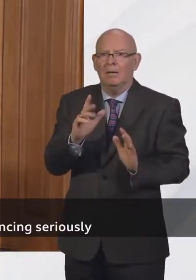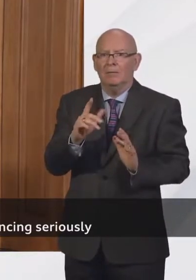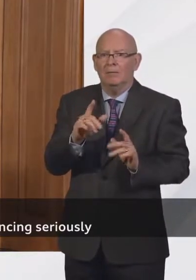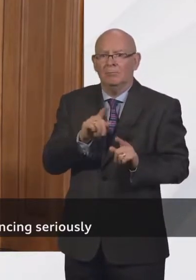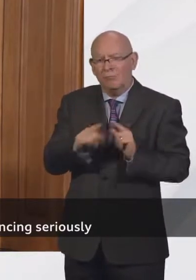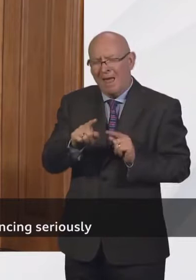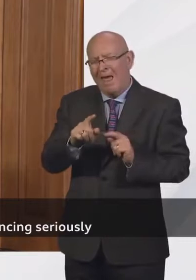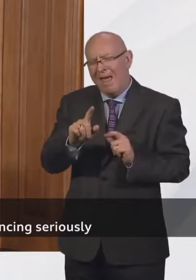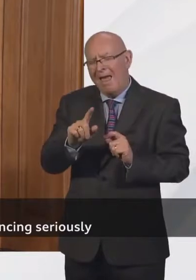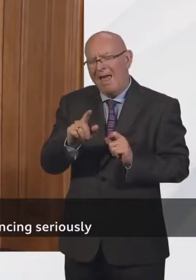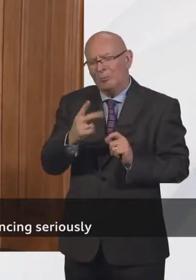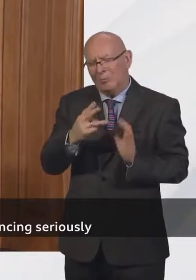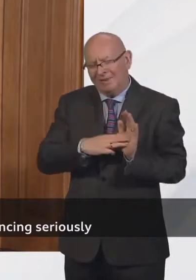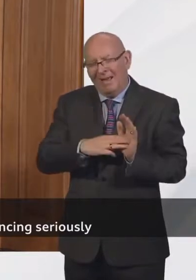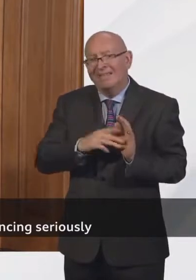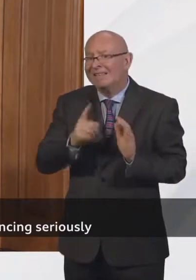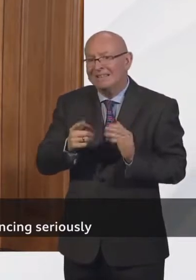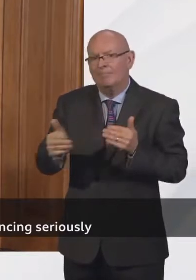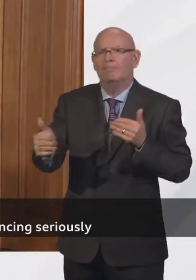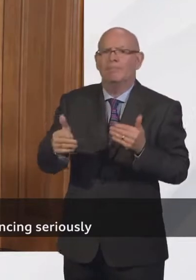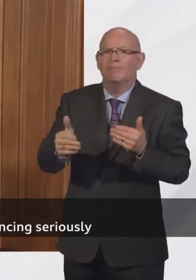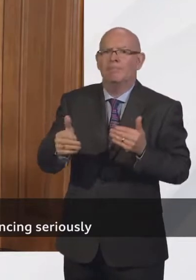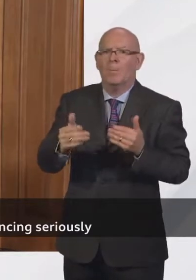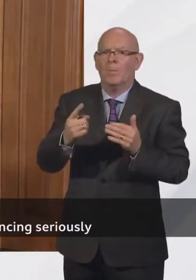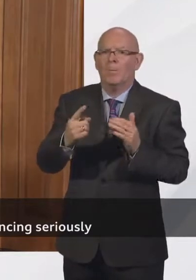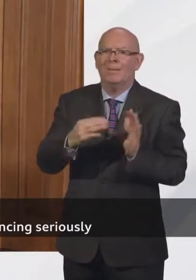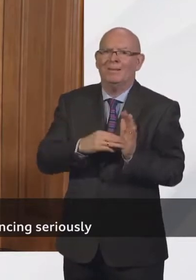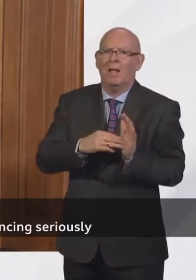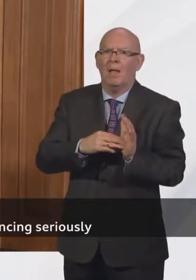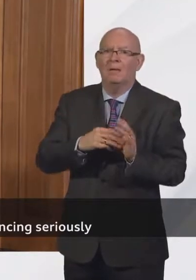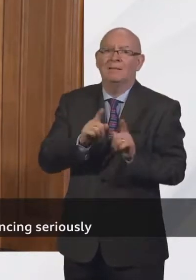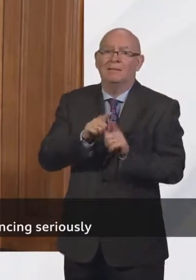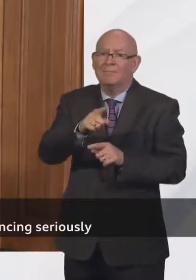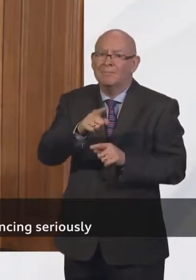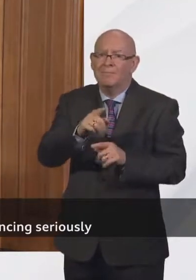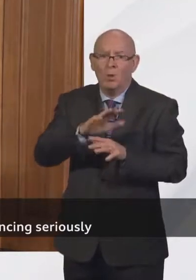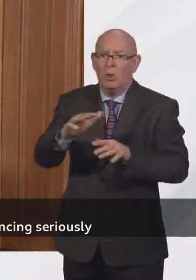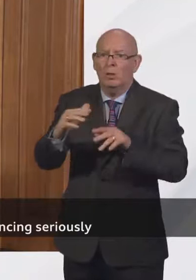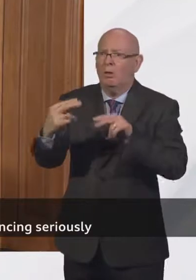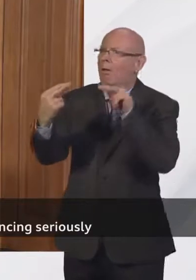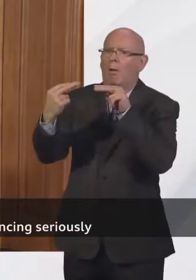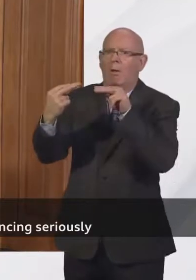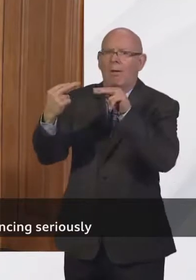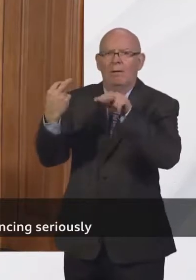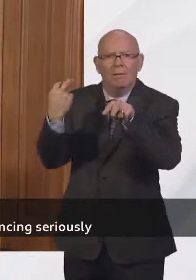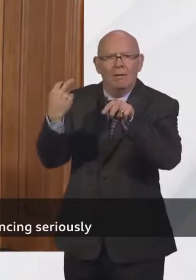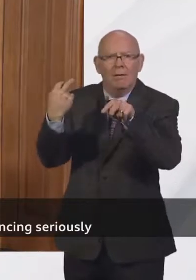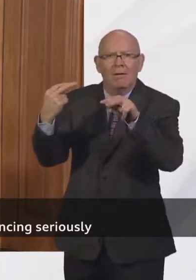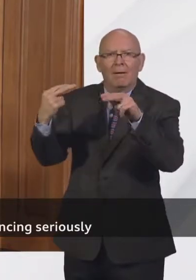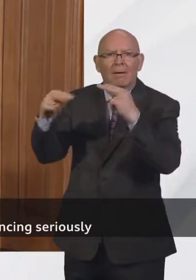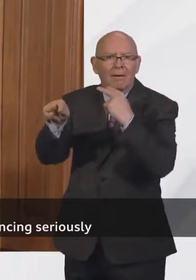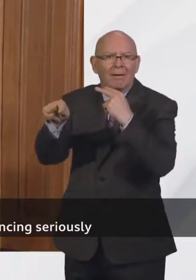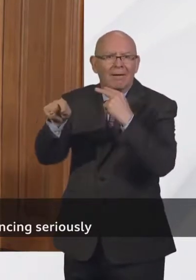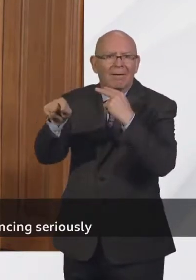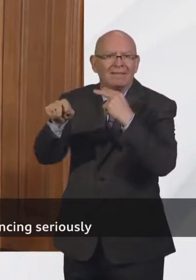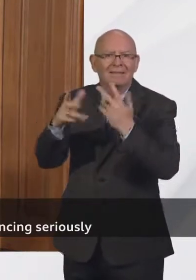regularly cleaning areas that people frequently touch. But there's a long list of them. There's what's known as 39 steps of different things which